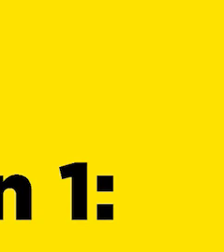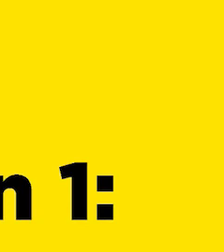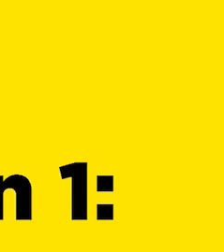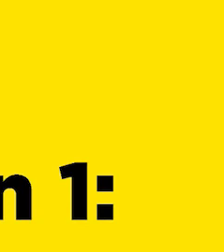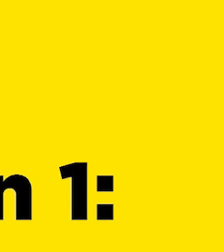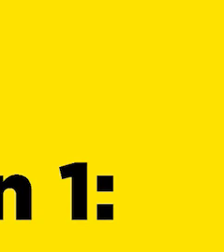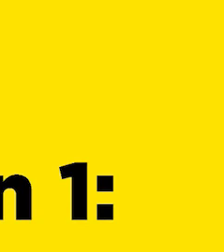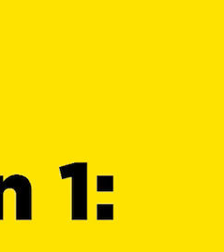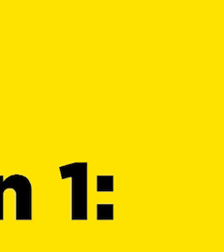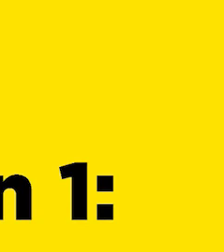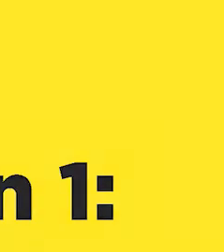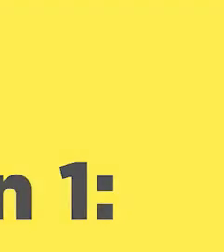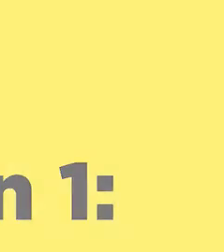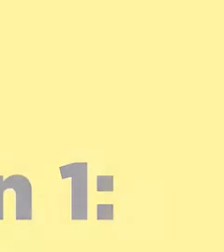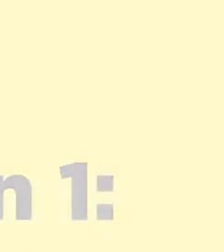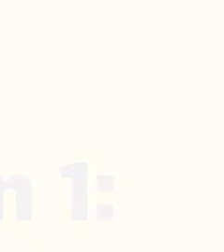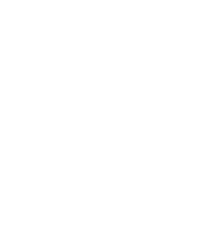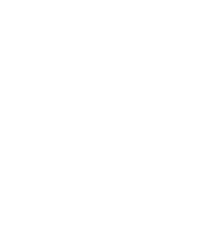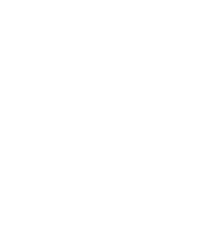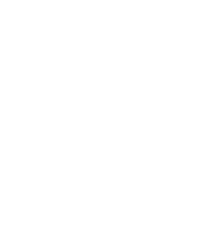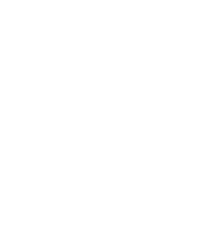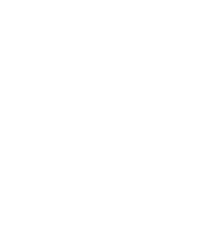and Directions.